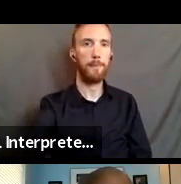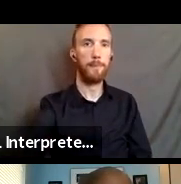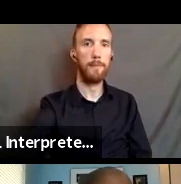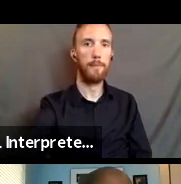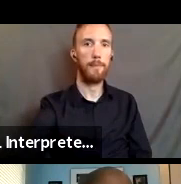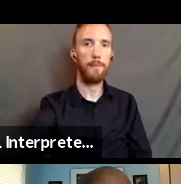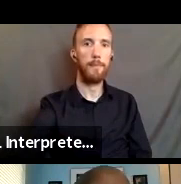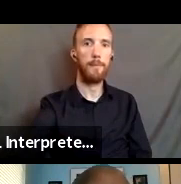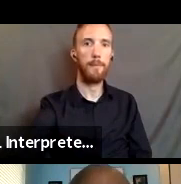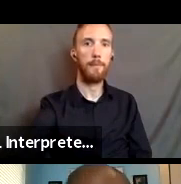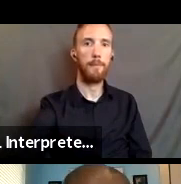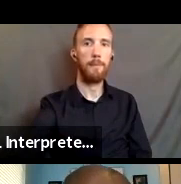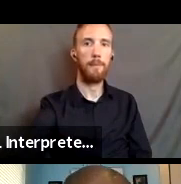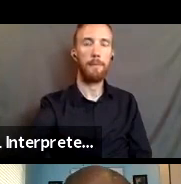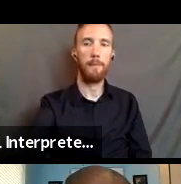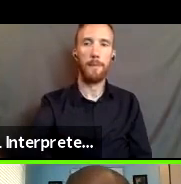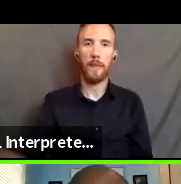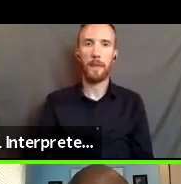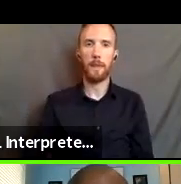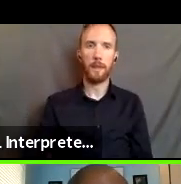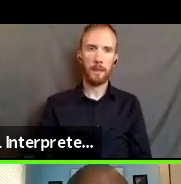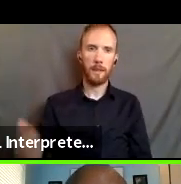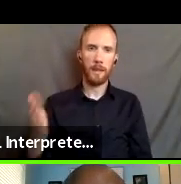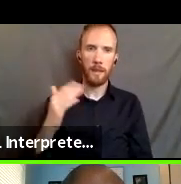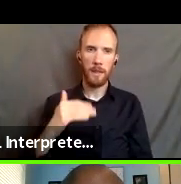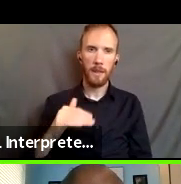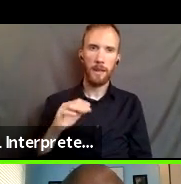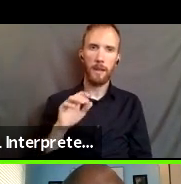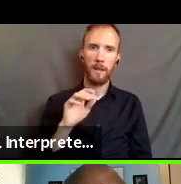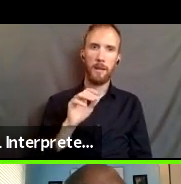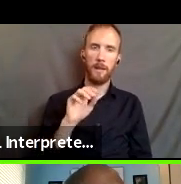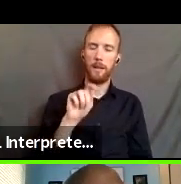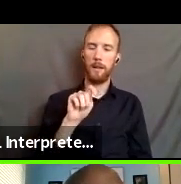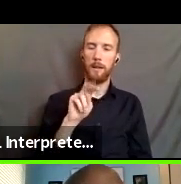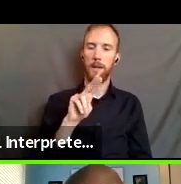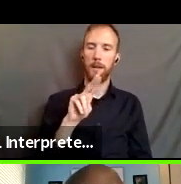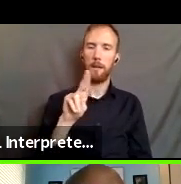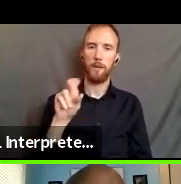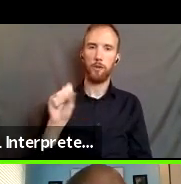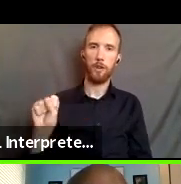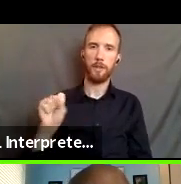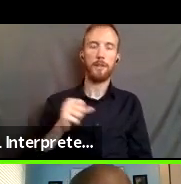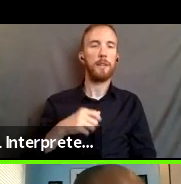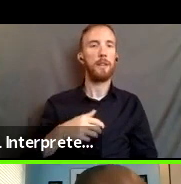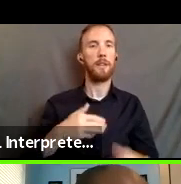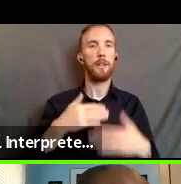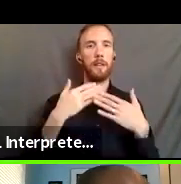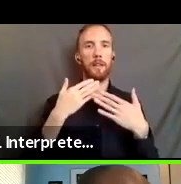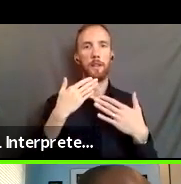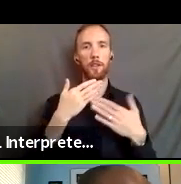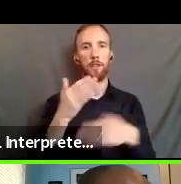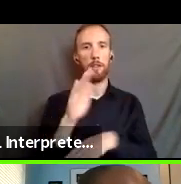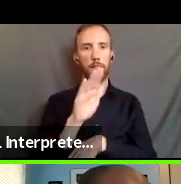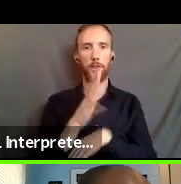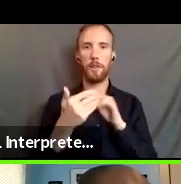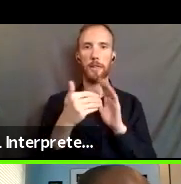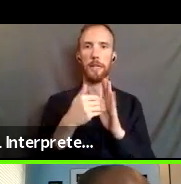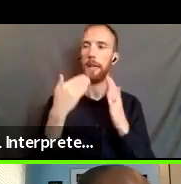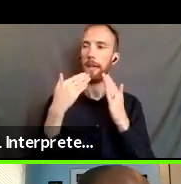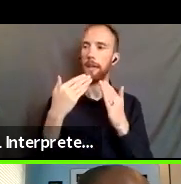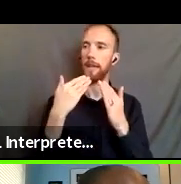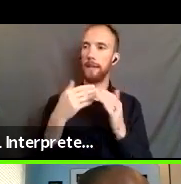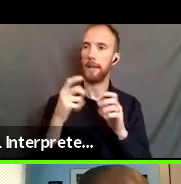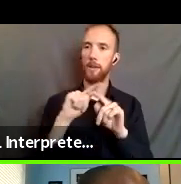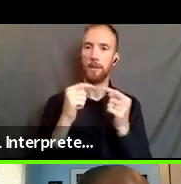member trust uh good afternoon again thank you team for the the hard work all of you when it came down to